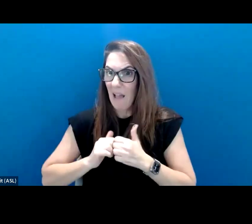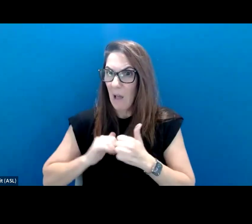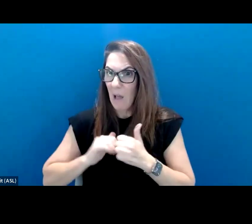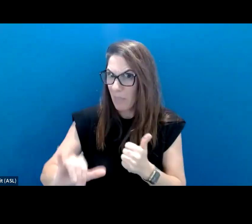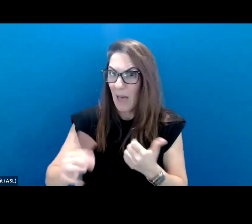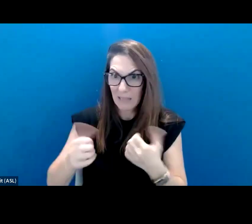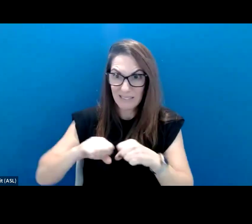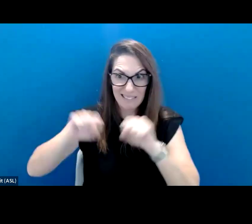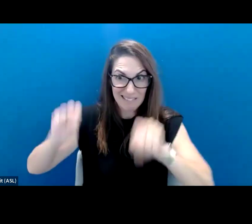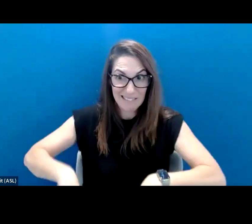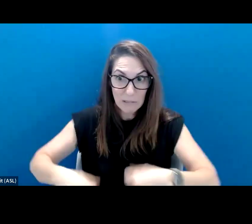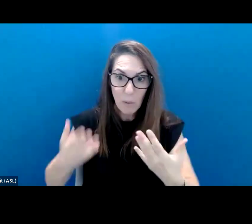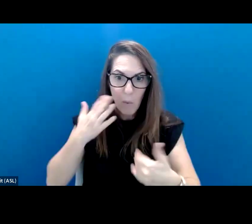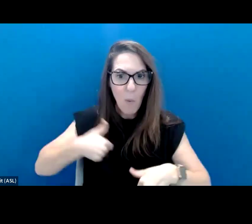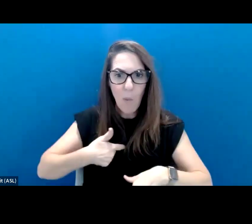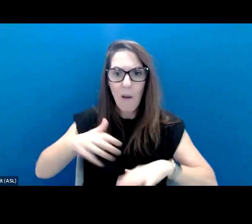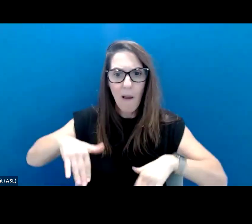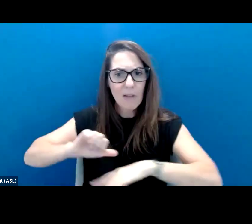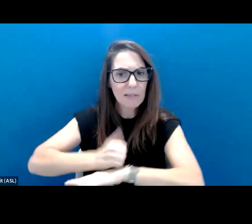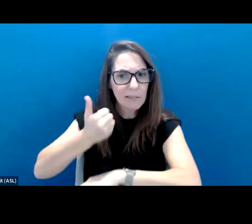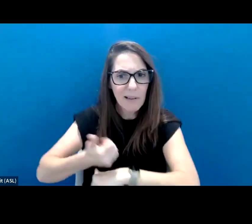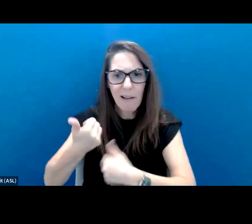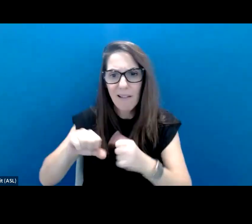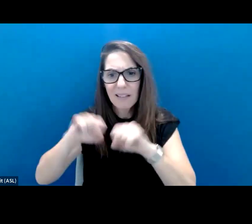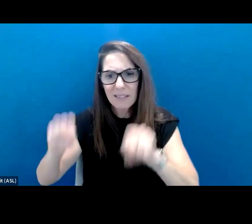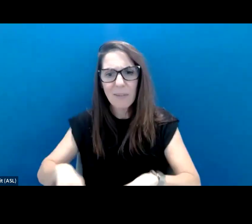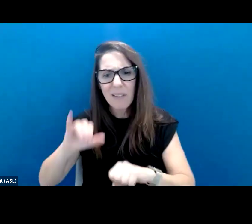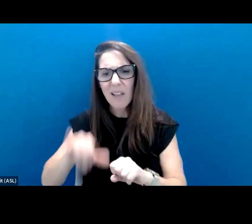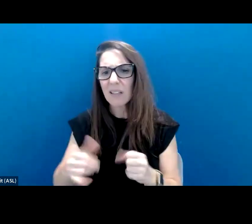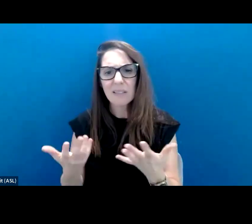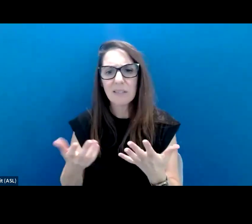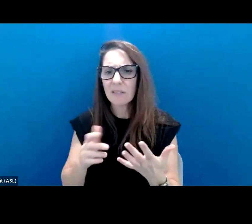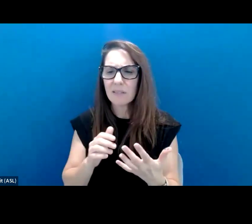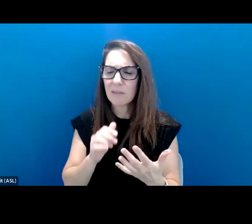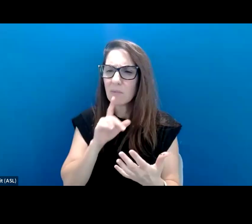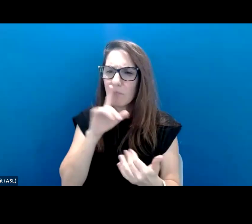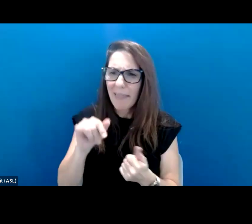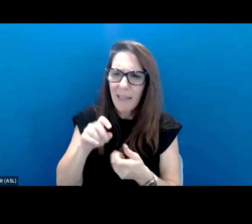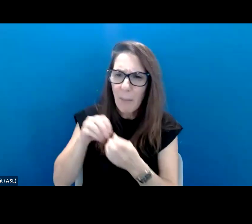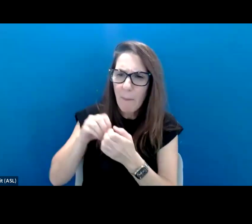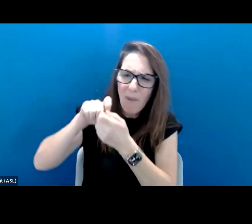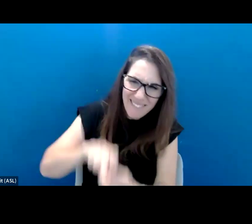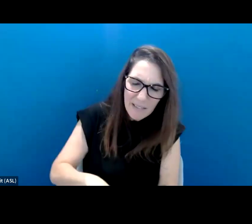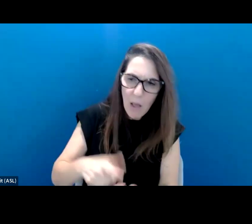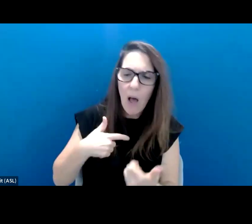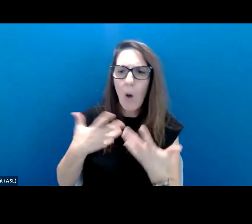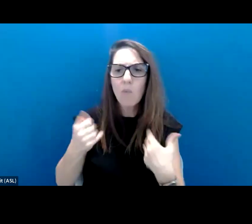we haven't established any of those things. So this was really nuts and bolts. So I'm going to summarize the sort of the weight of where folks